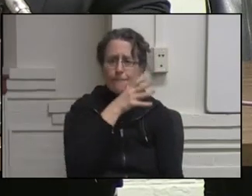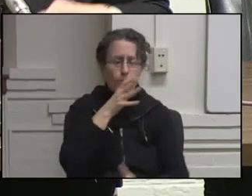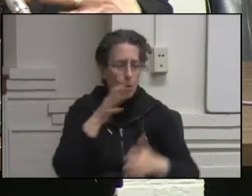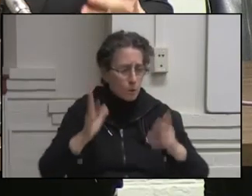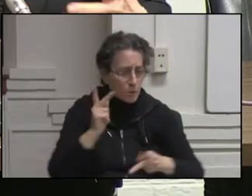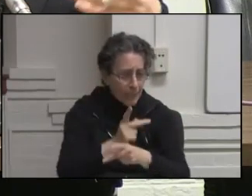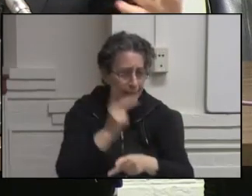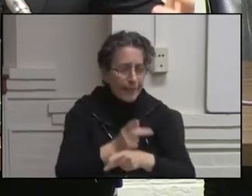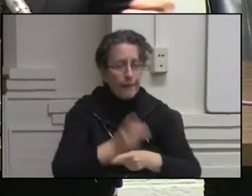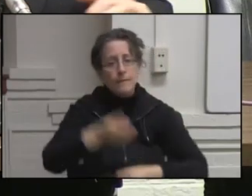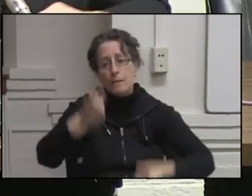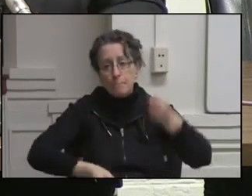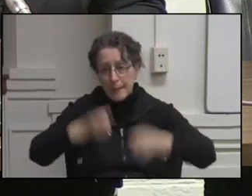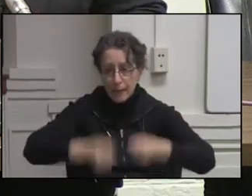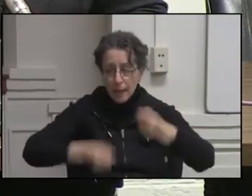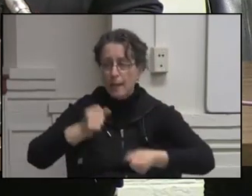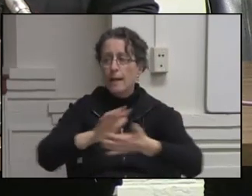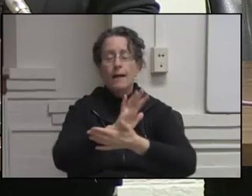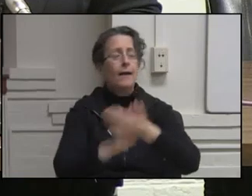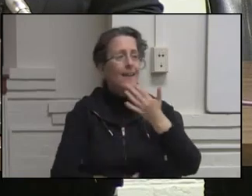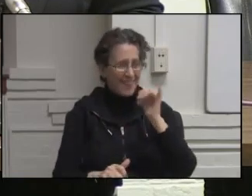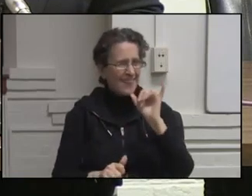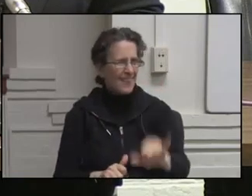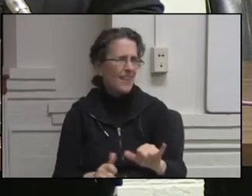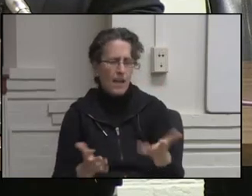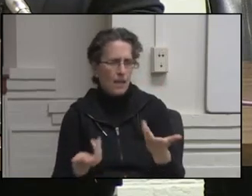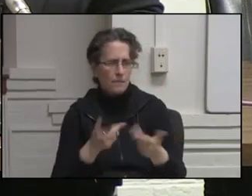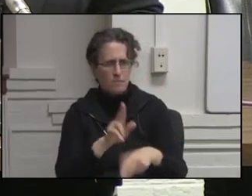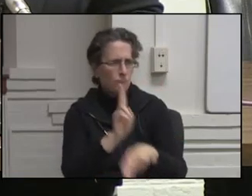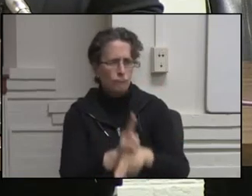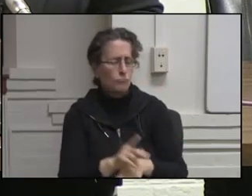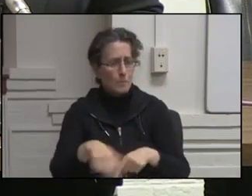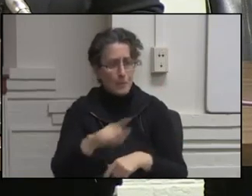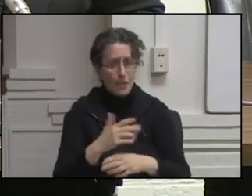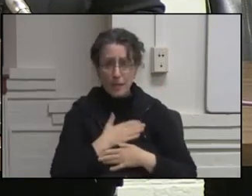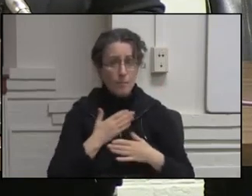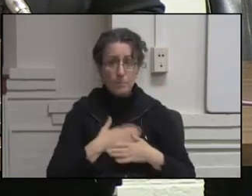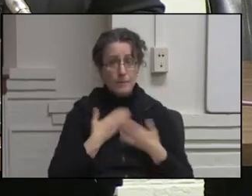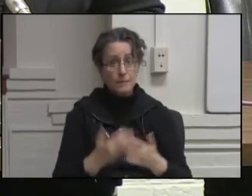to being in situations like that, so they're really happy.